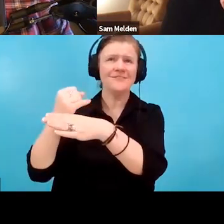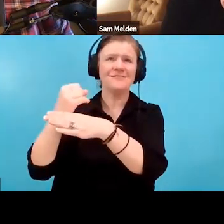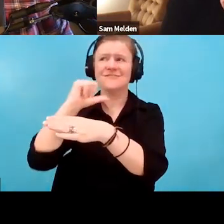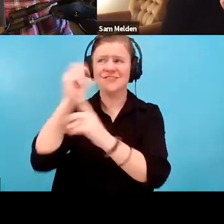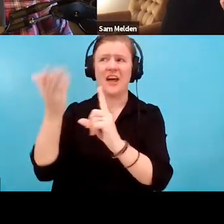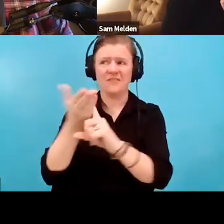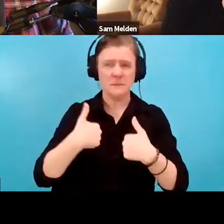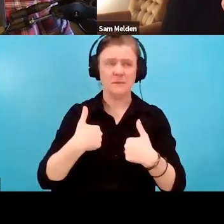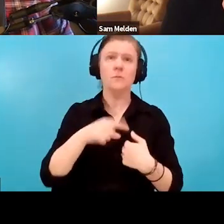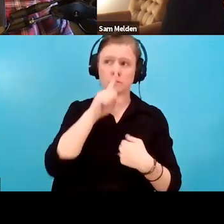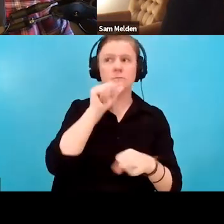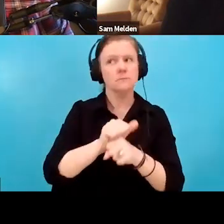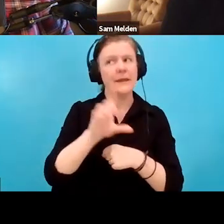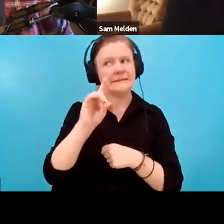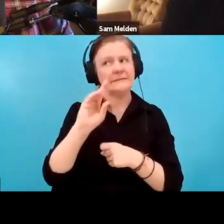that's what it took for me.